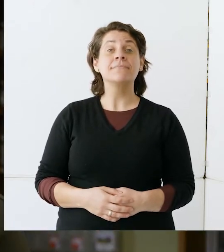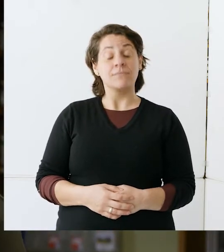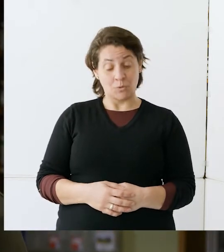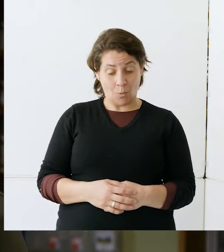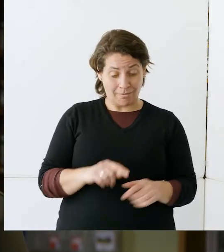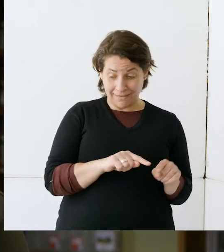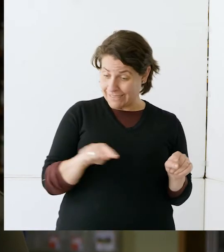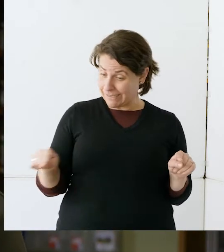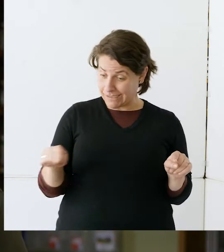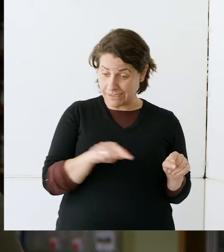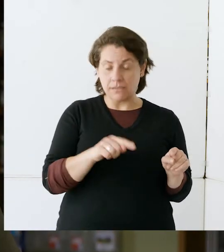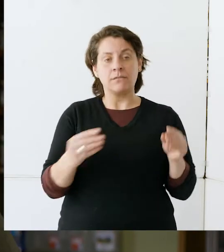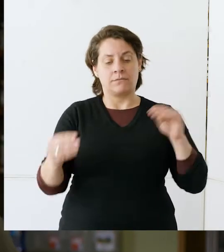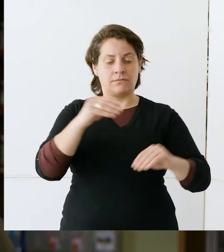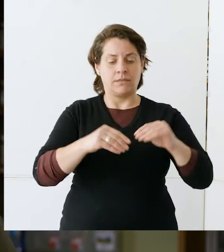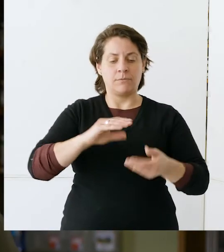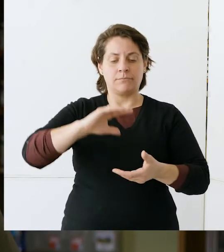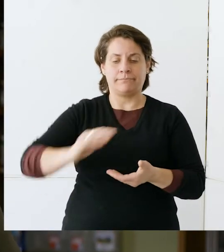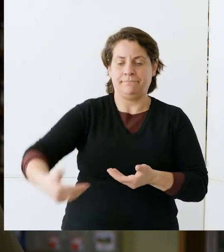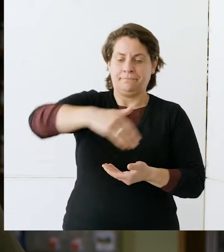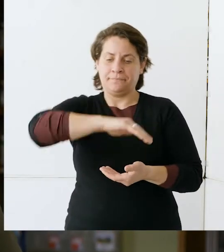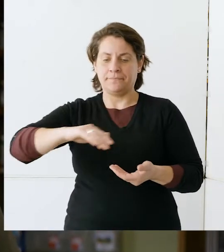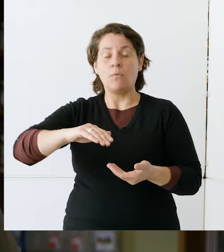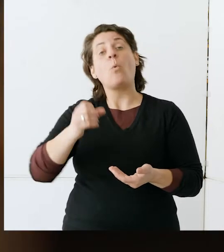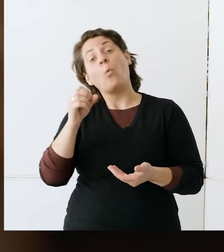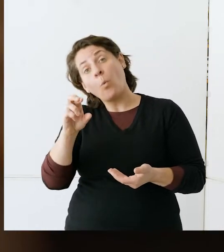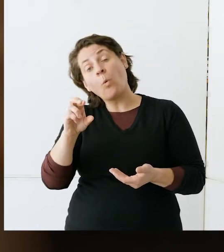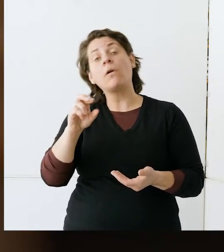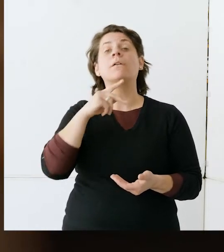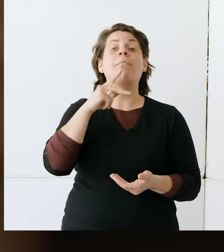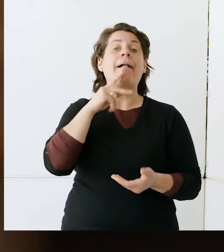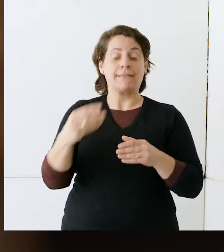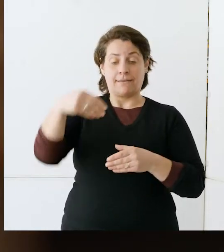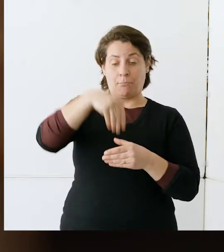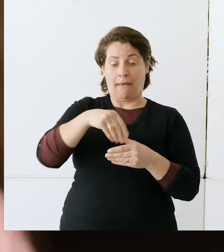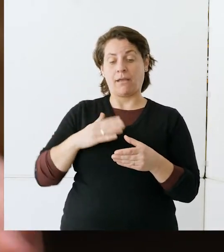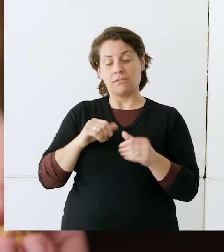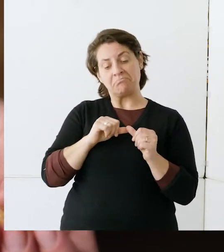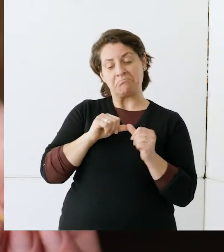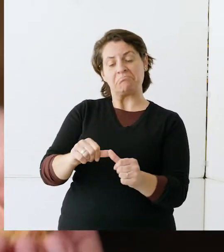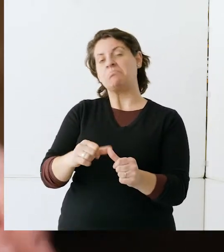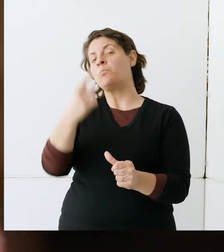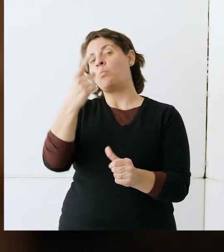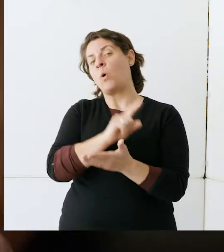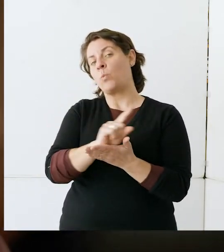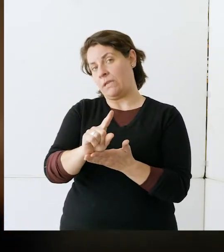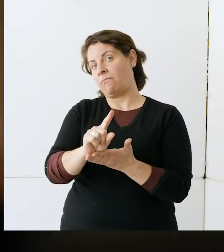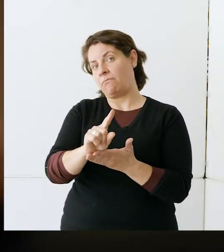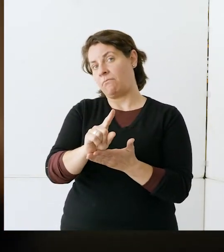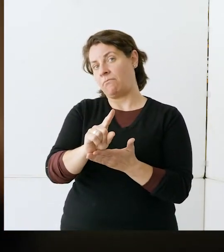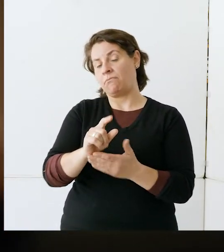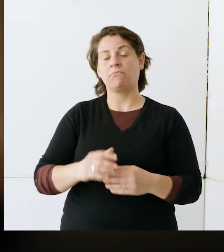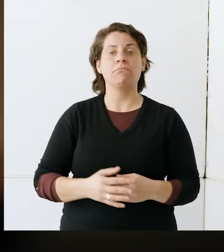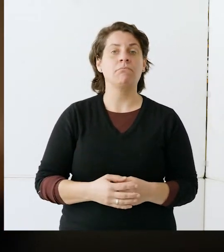And these, store them in a sealed container or a Ziploc baggie.